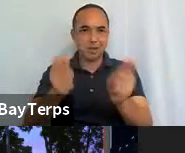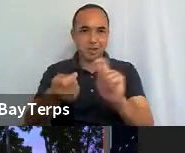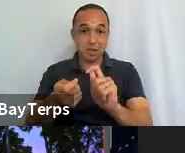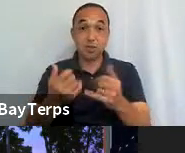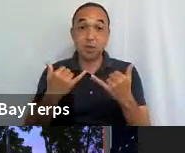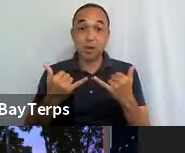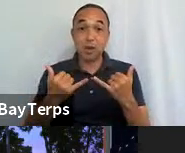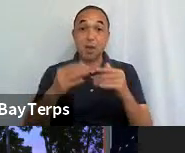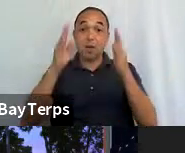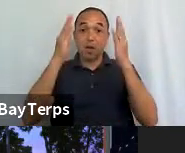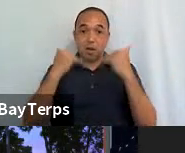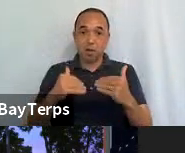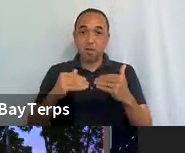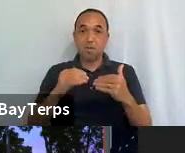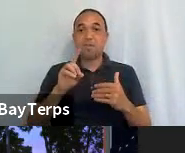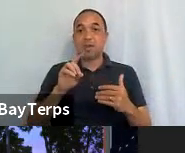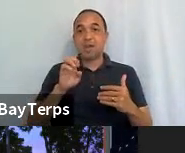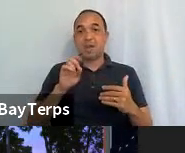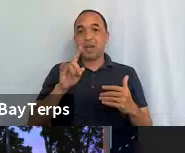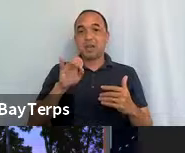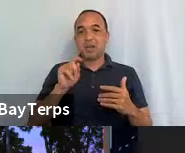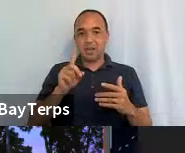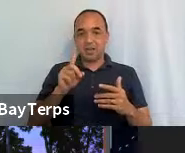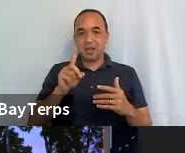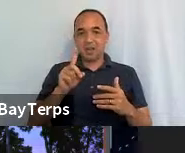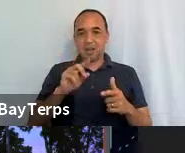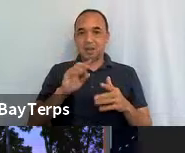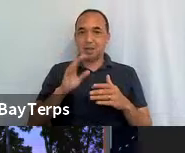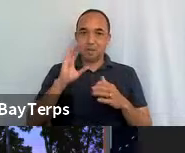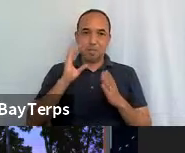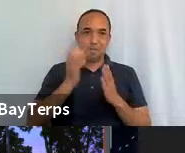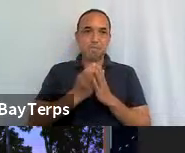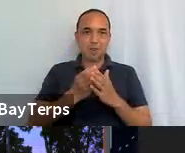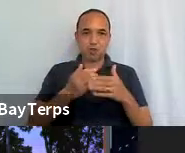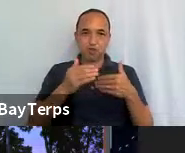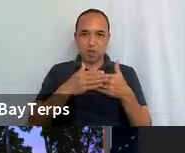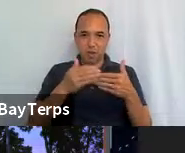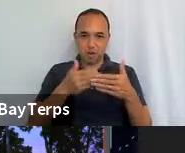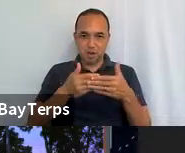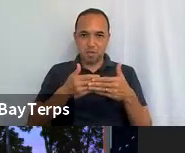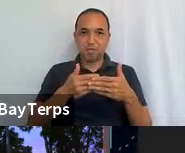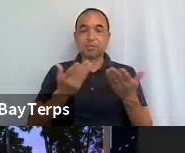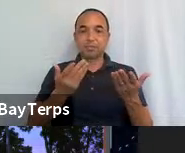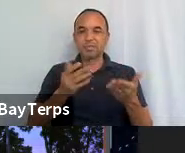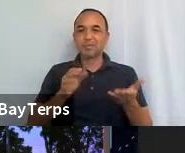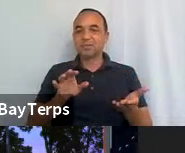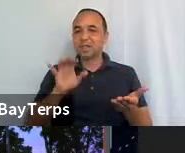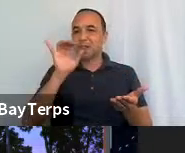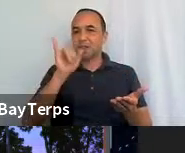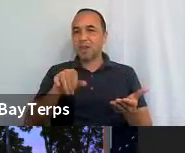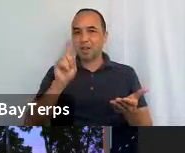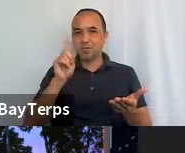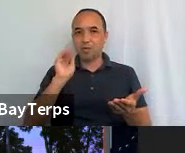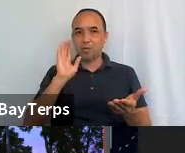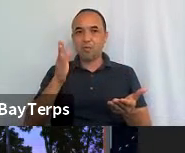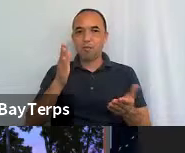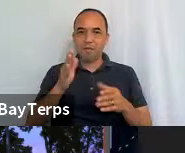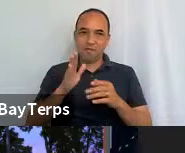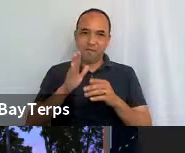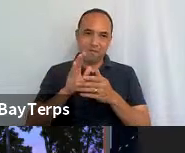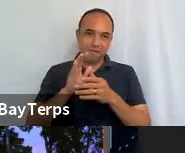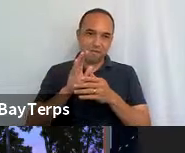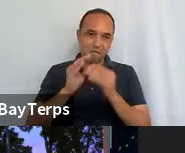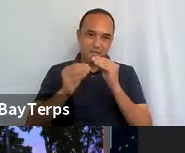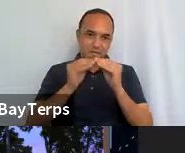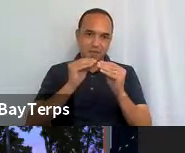picture layer. And this is when we're going to come in and try to fix the contrast. So I'm going to